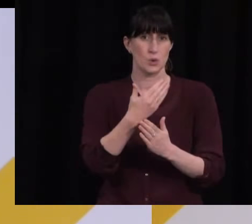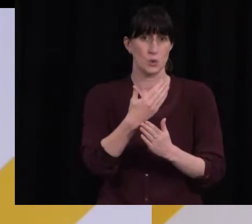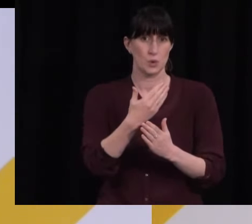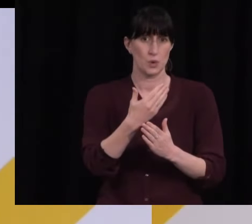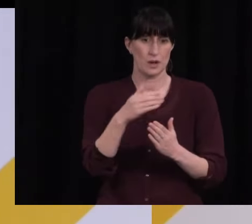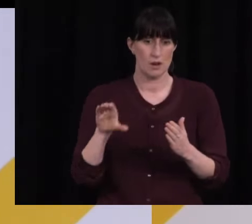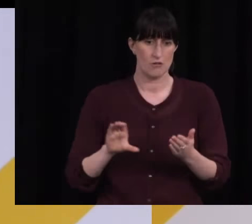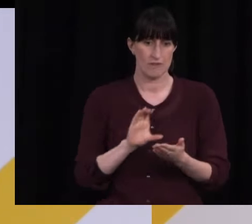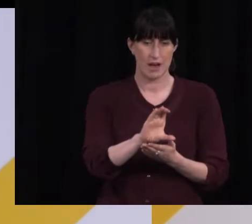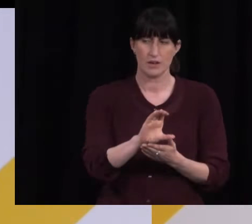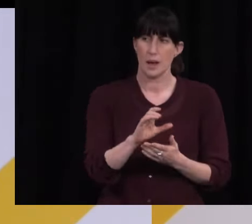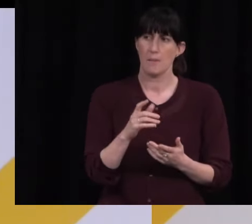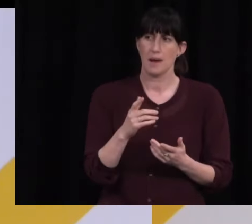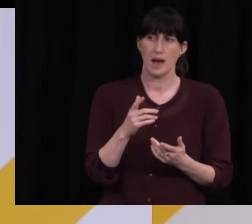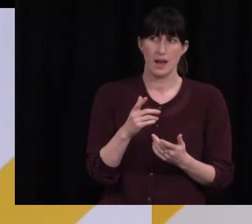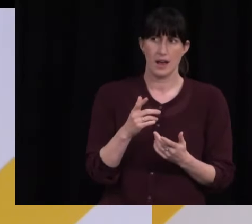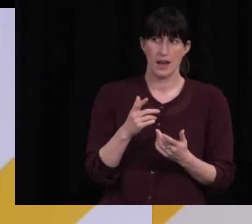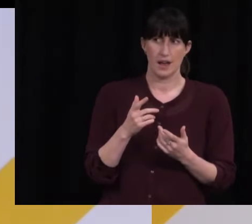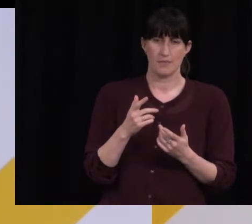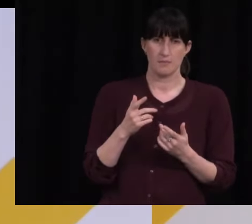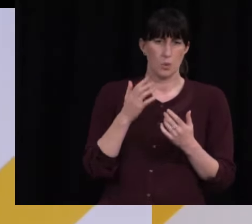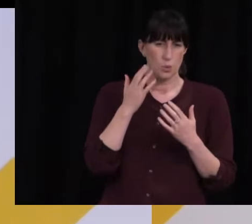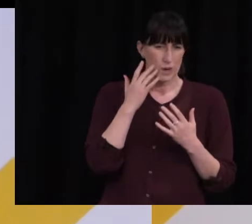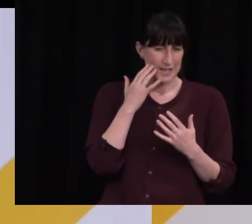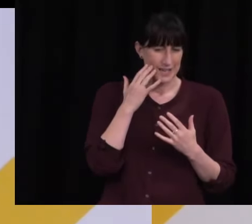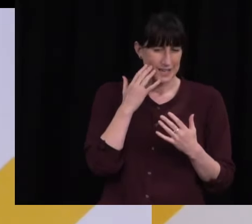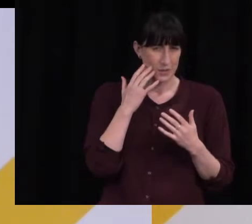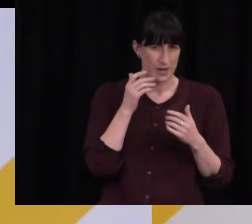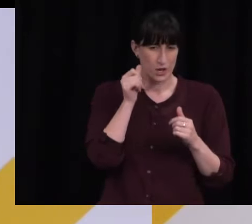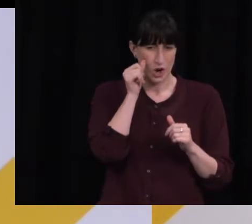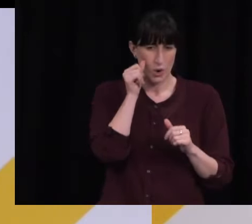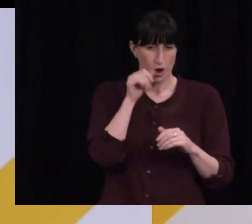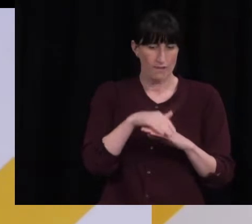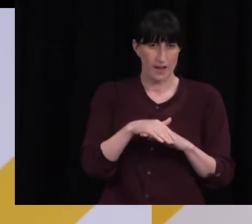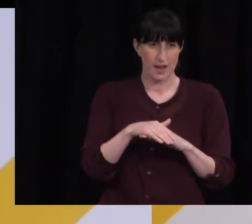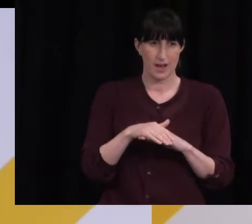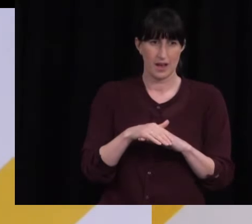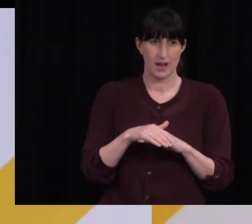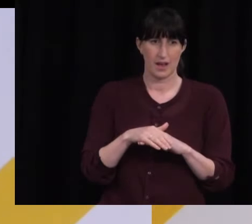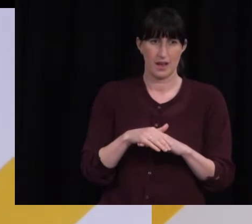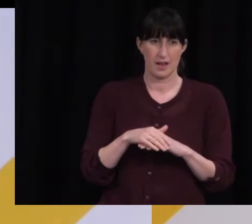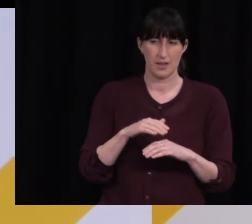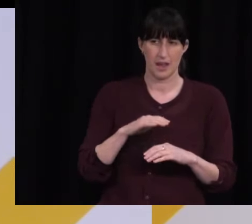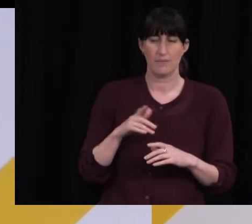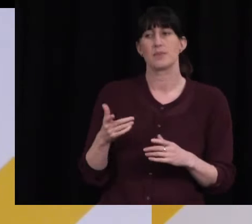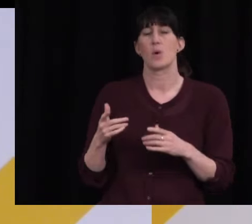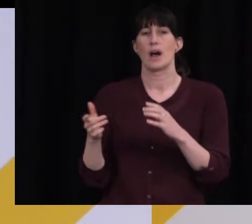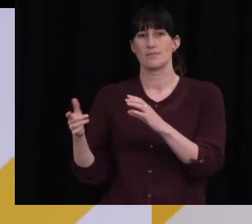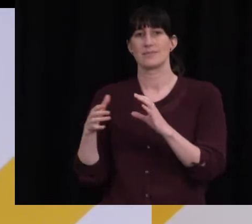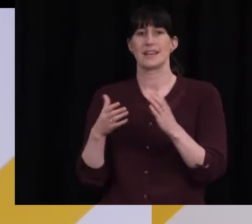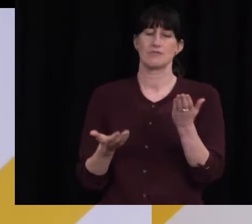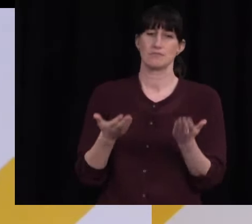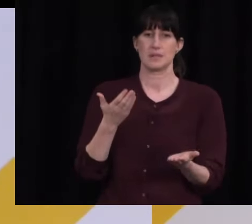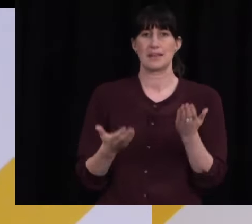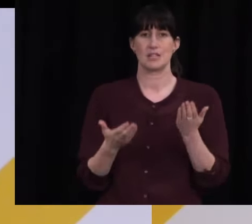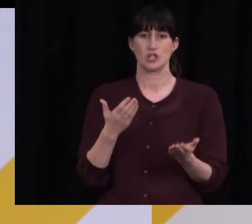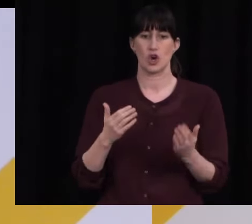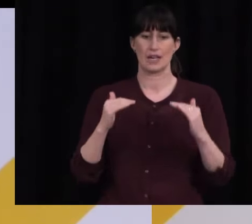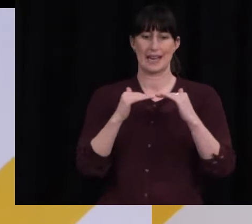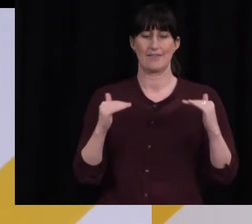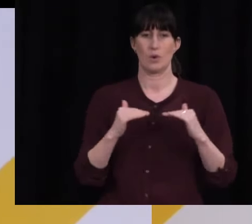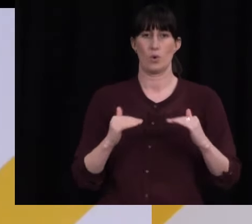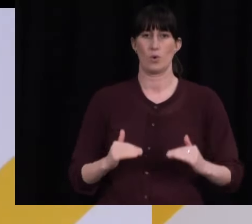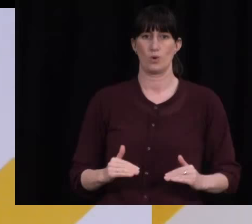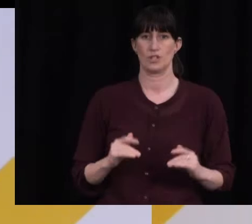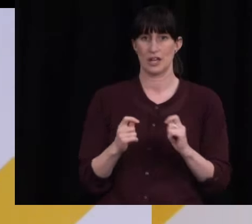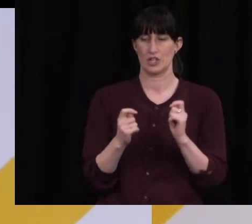prefigure the cabinet decision, but when will there be some? Yeah, it's all linked to alert levels. Yeah. So no need to read into anything.